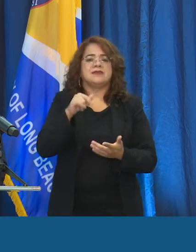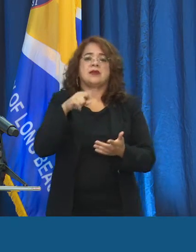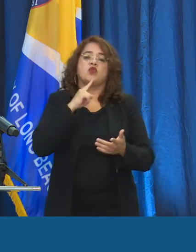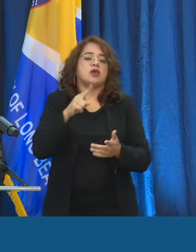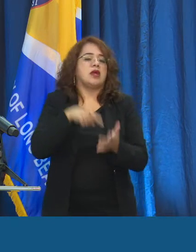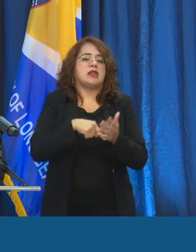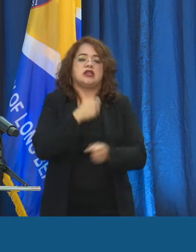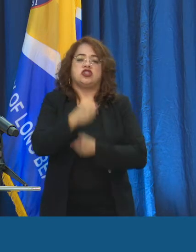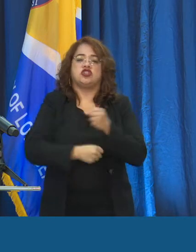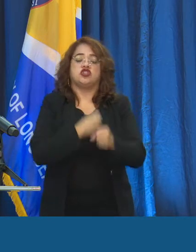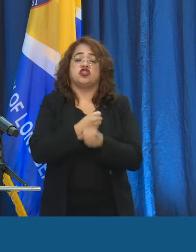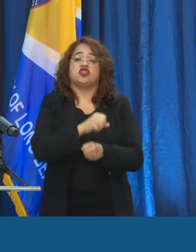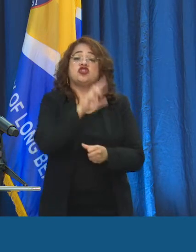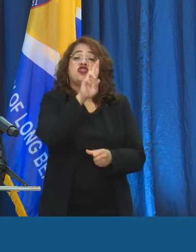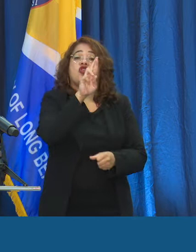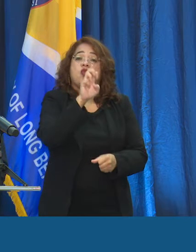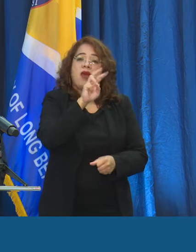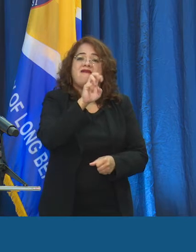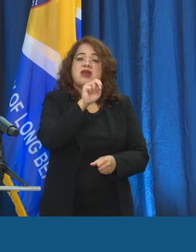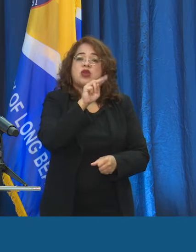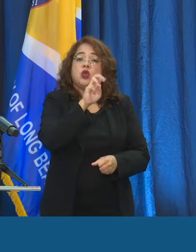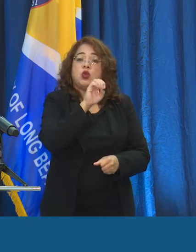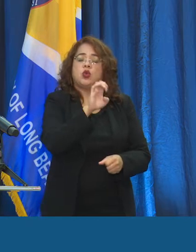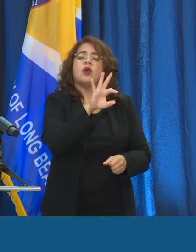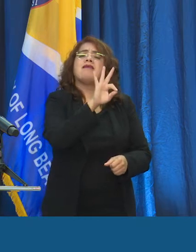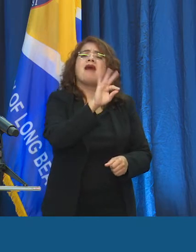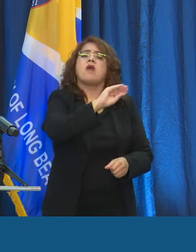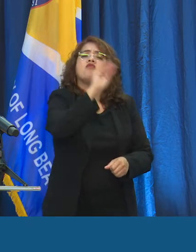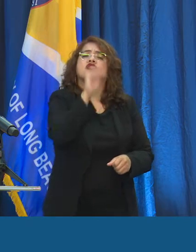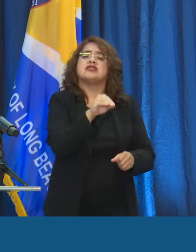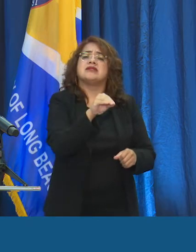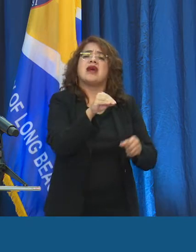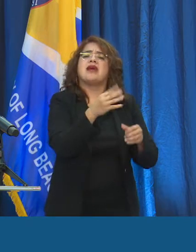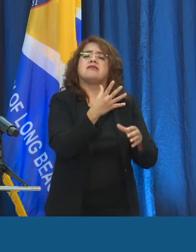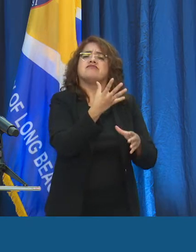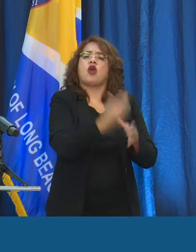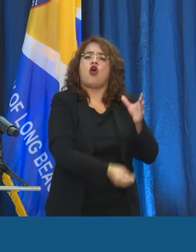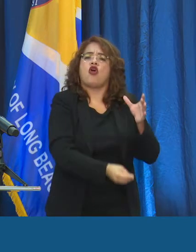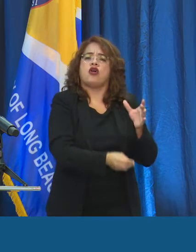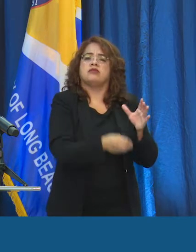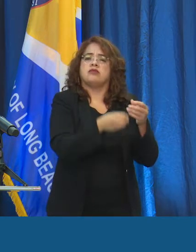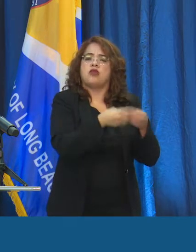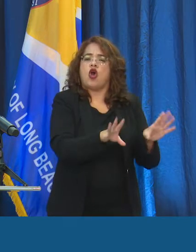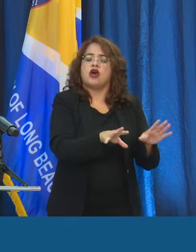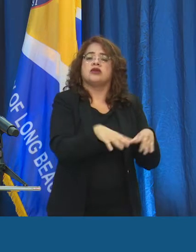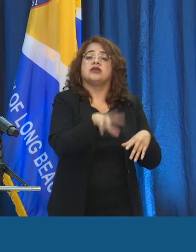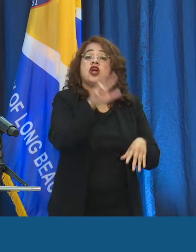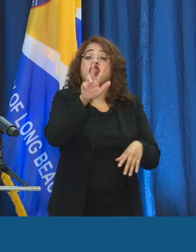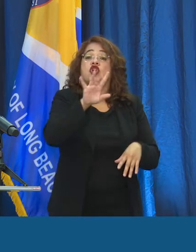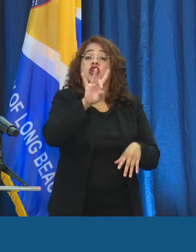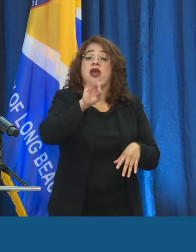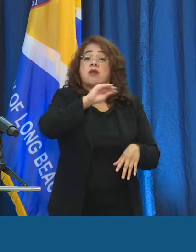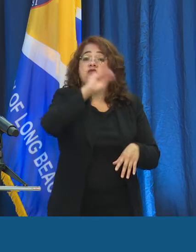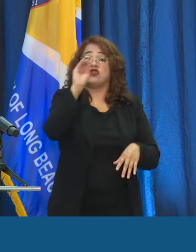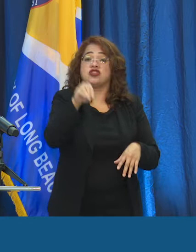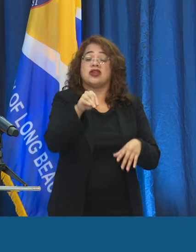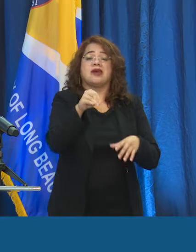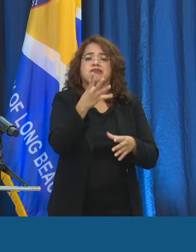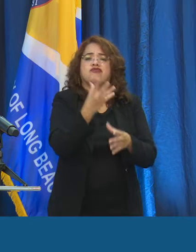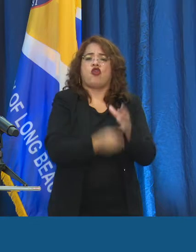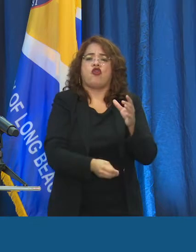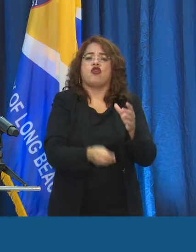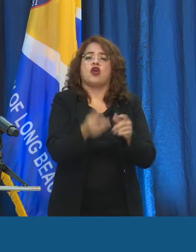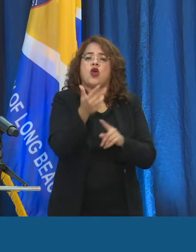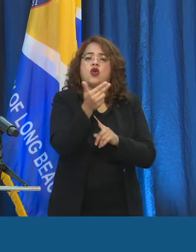seen huge revenue losses, 9% loss in our sales tax, 38% loss in our hotel bed